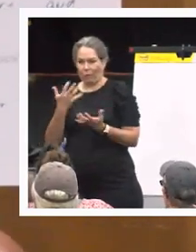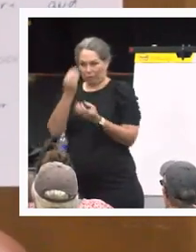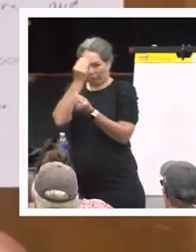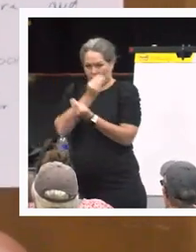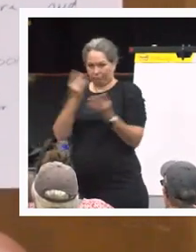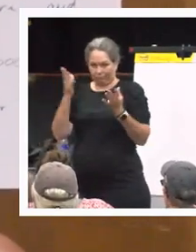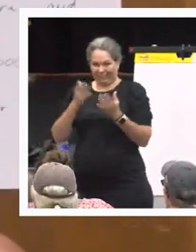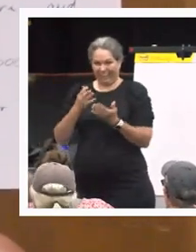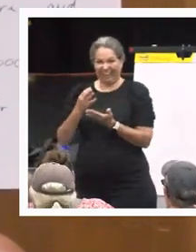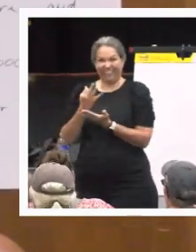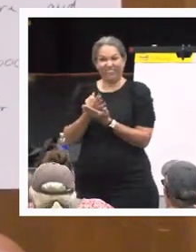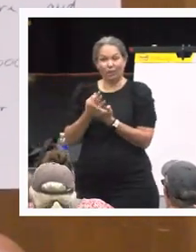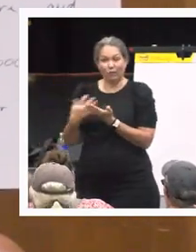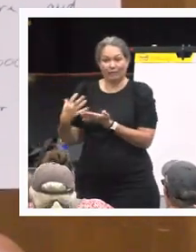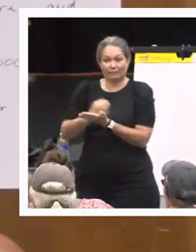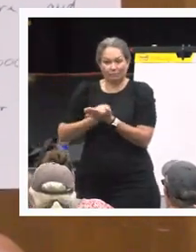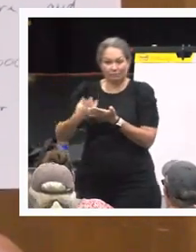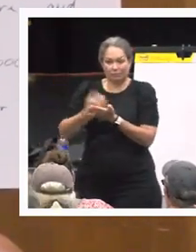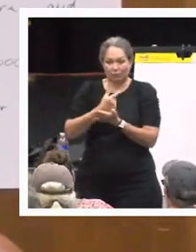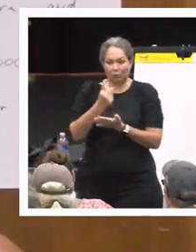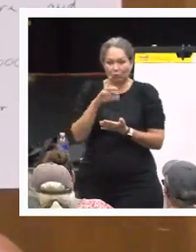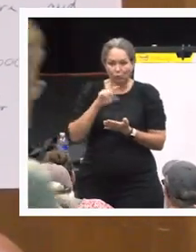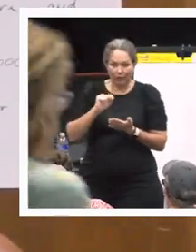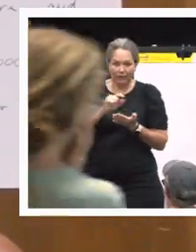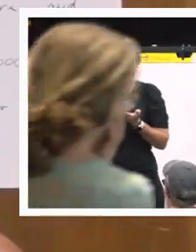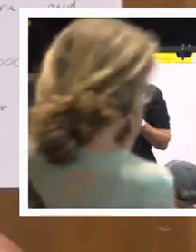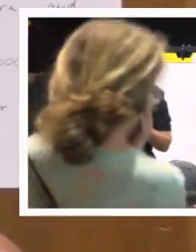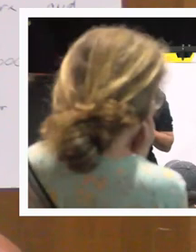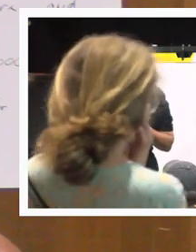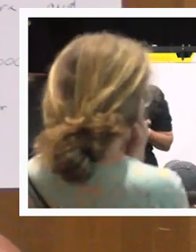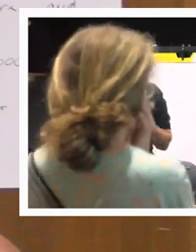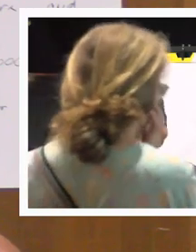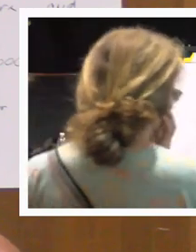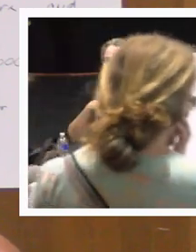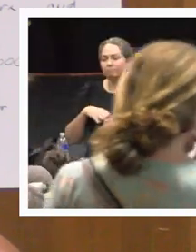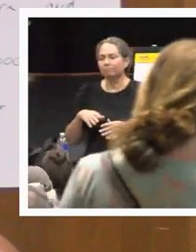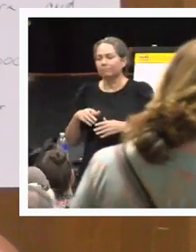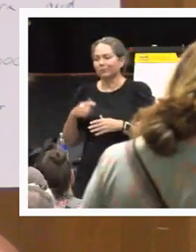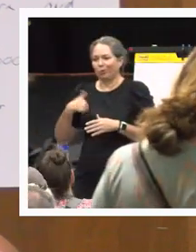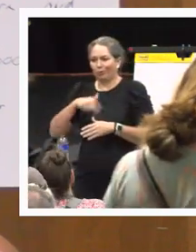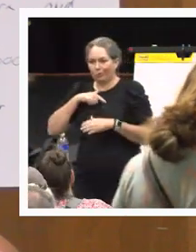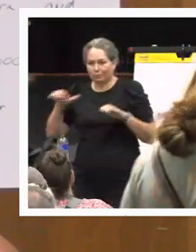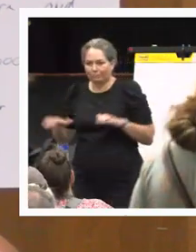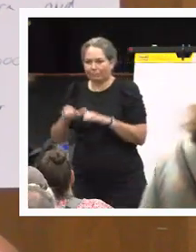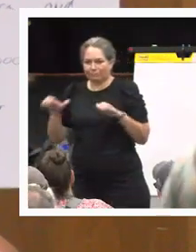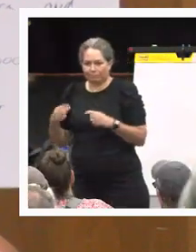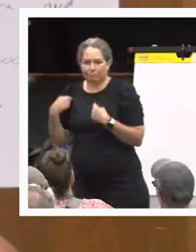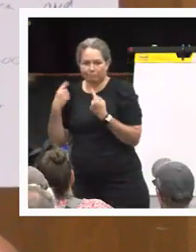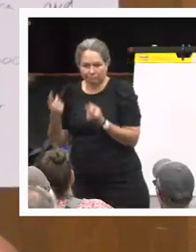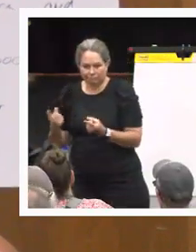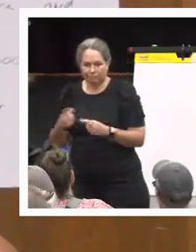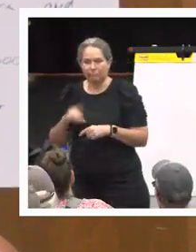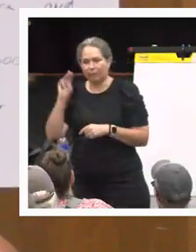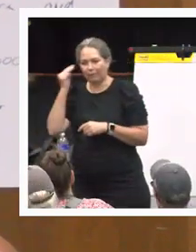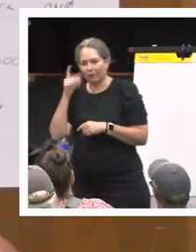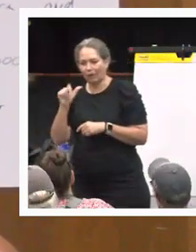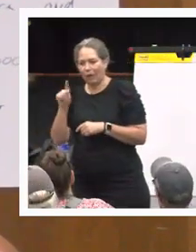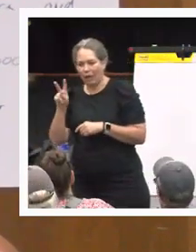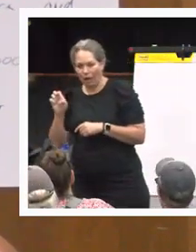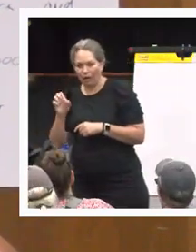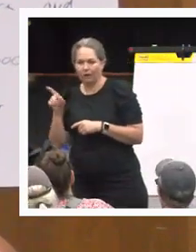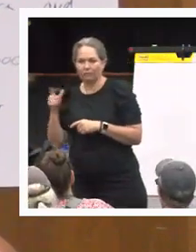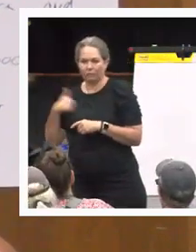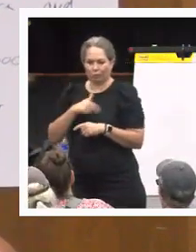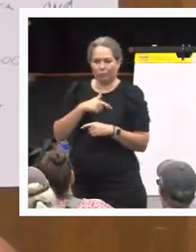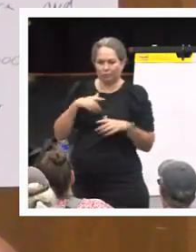update on the fundraising and the granting that the Montpelier Foundation and Montpelier Alive did. And you know, we set